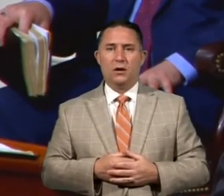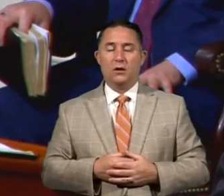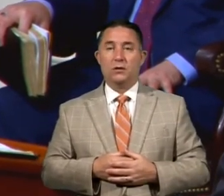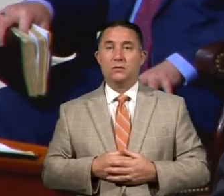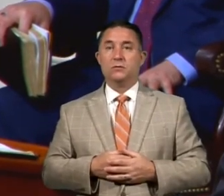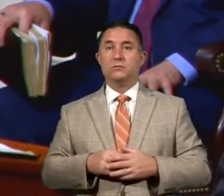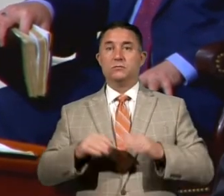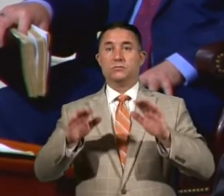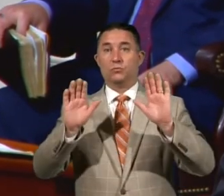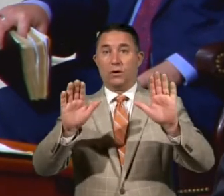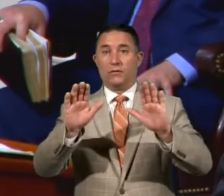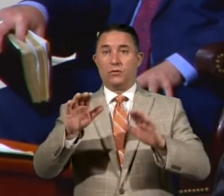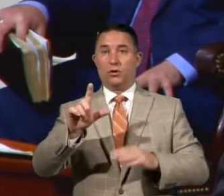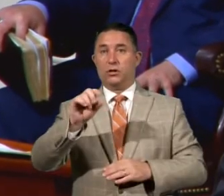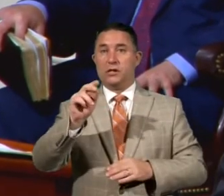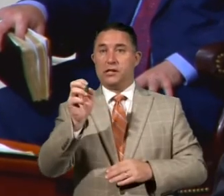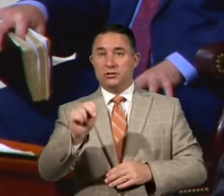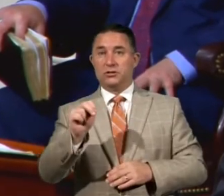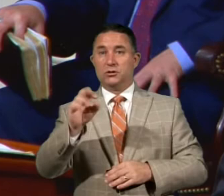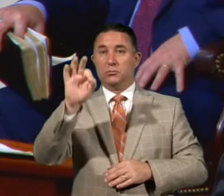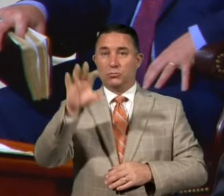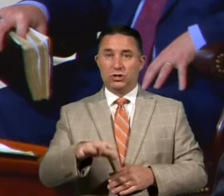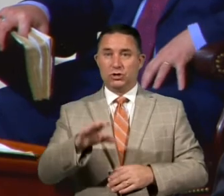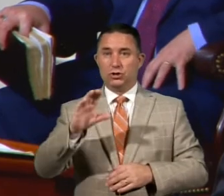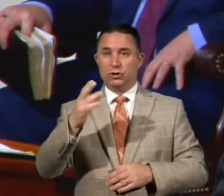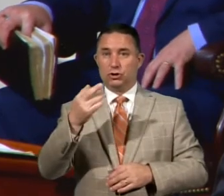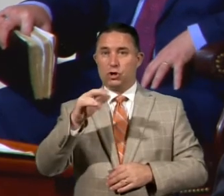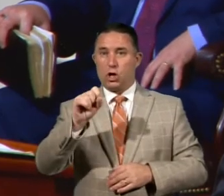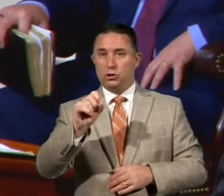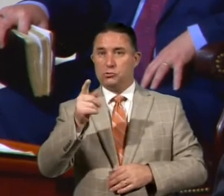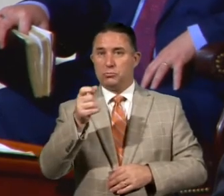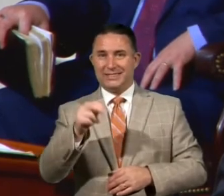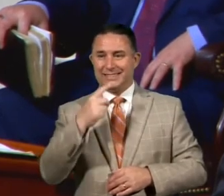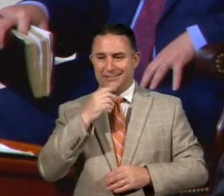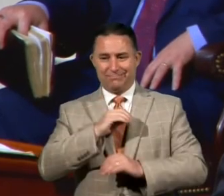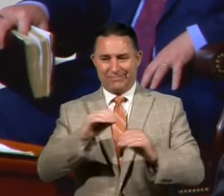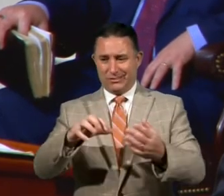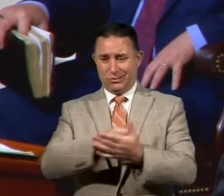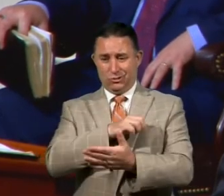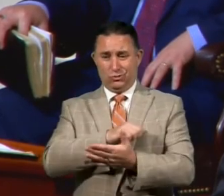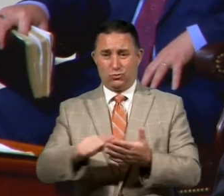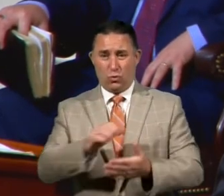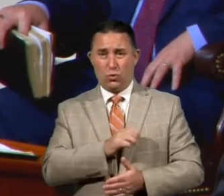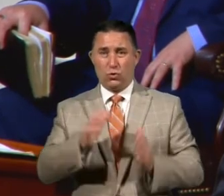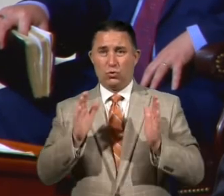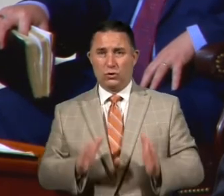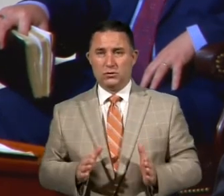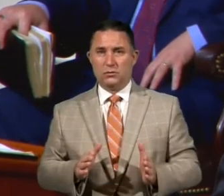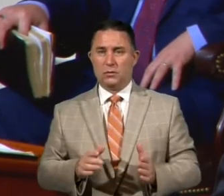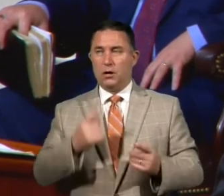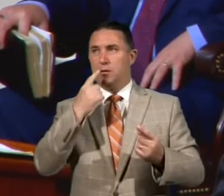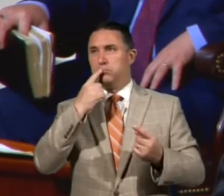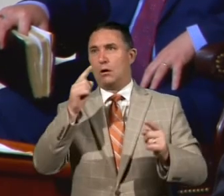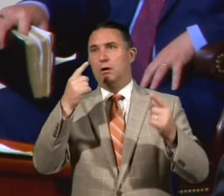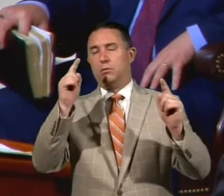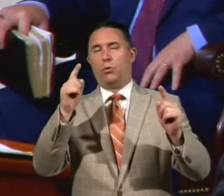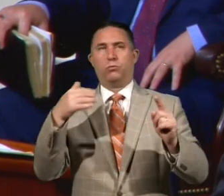The great London preacher Charles Spurgeon said, "Nothing can destroy Christians like